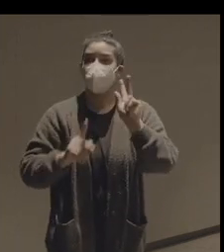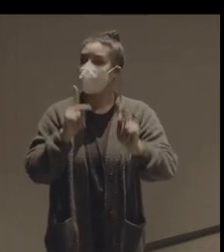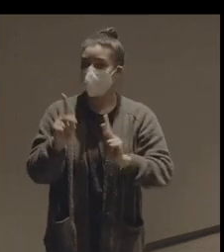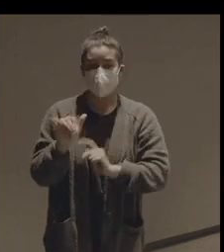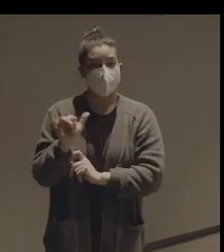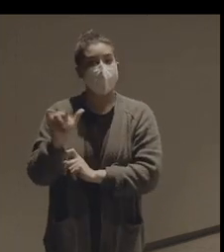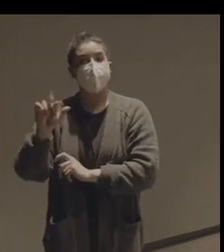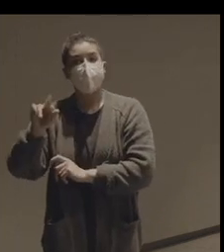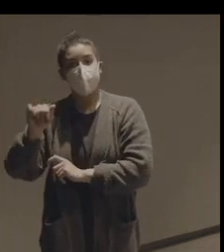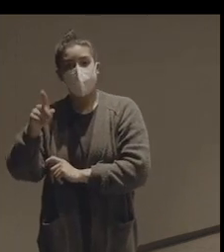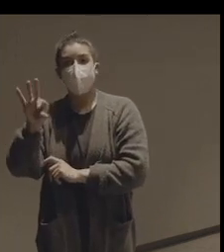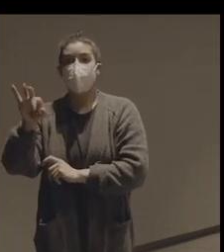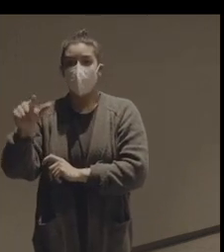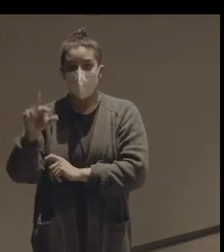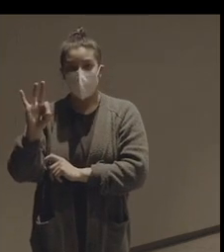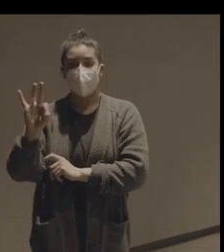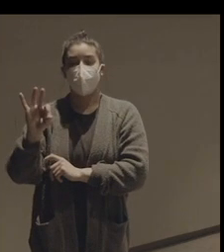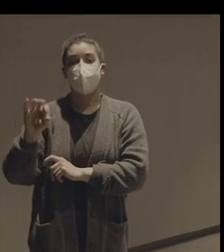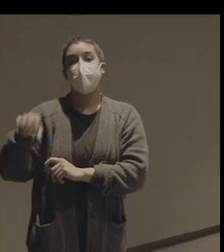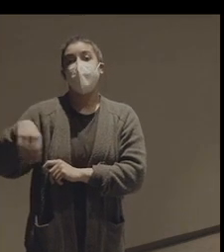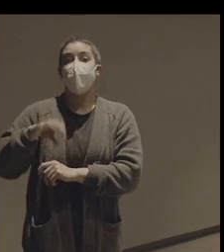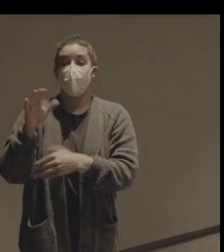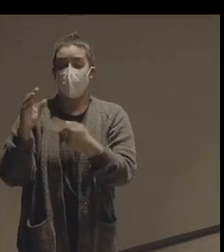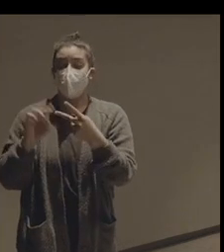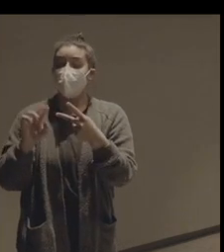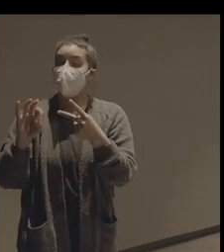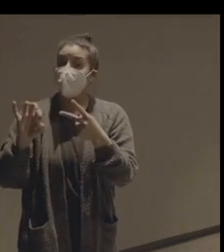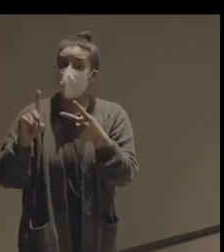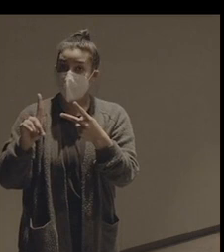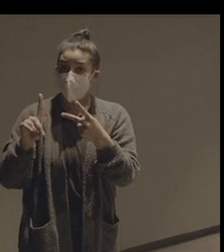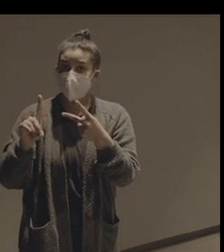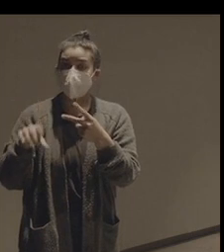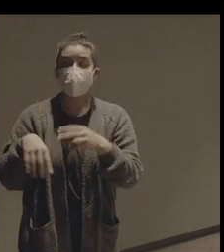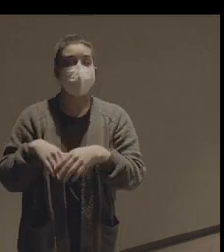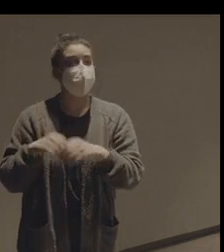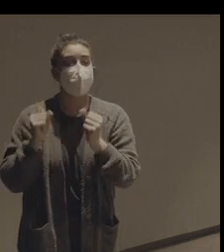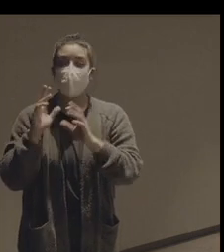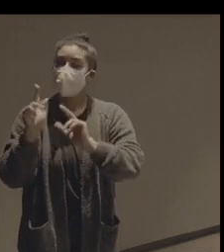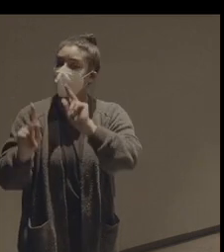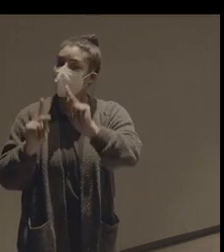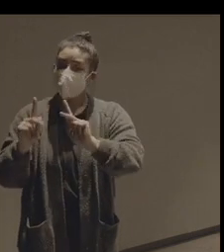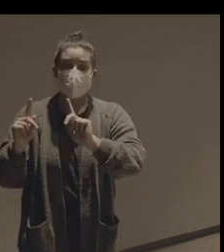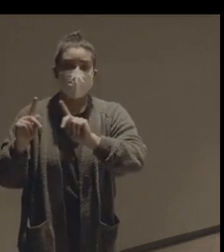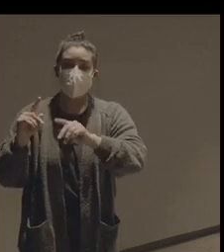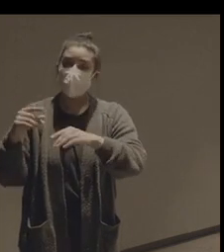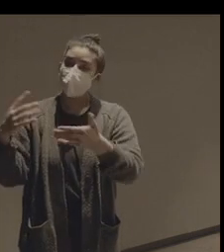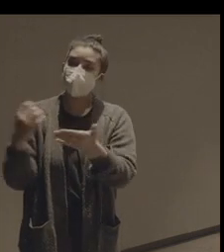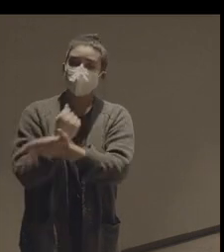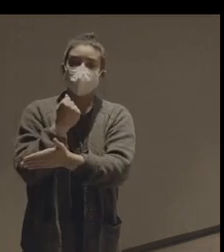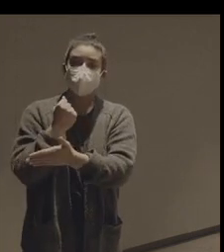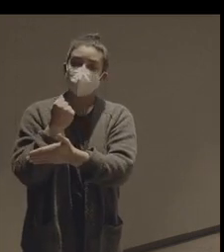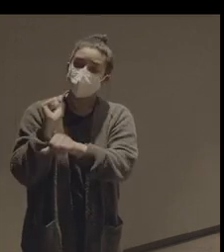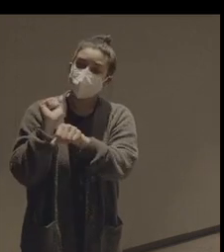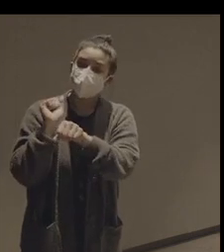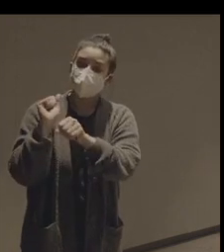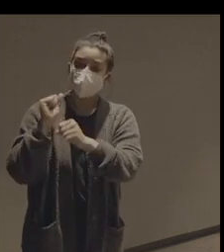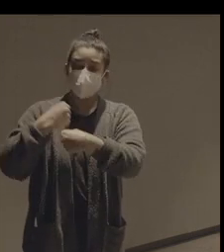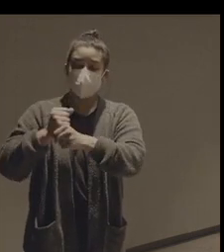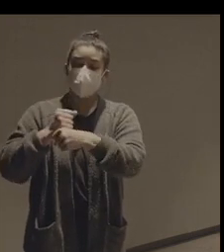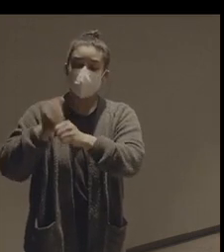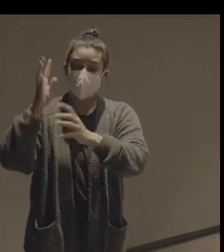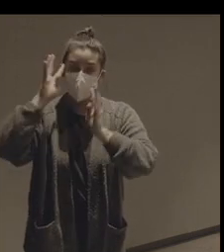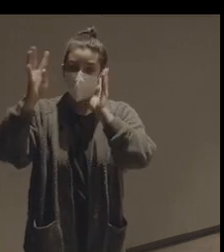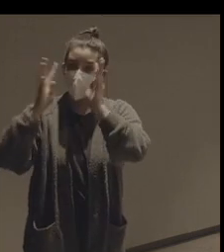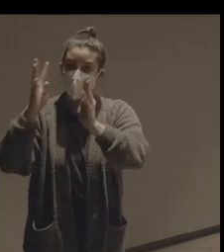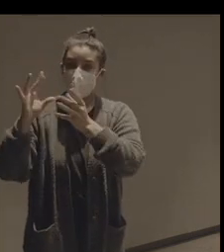Elwood, and the direct quote here is, most vaguely and most importantly, out of